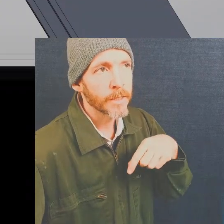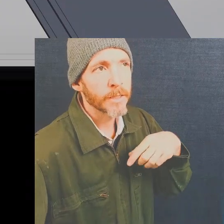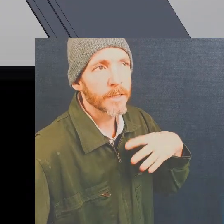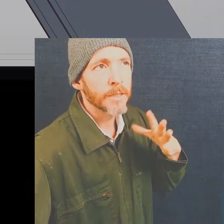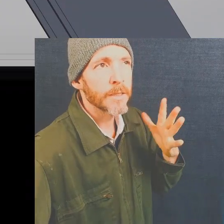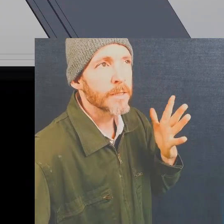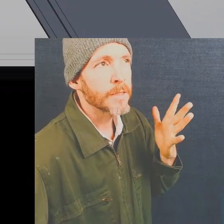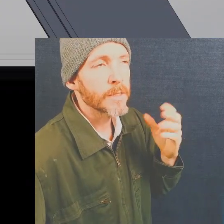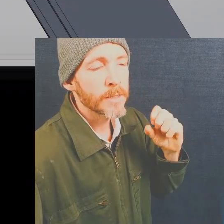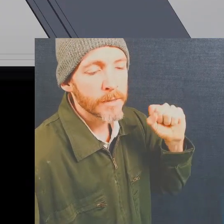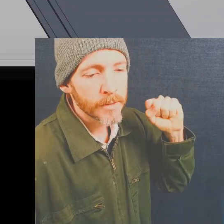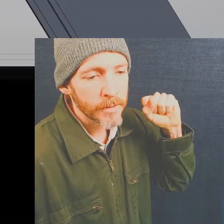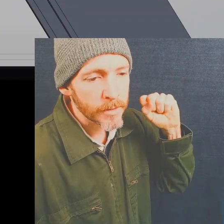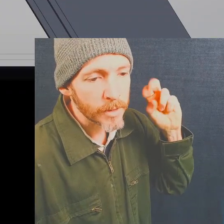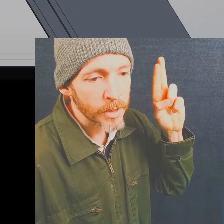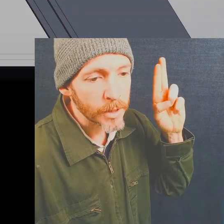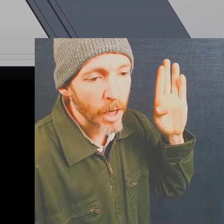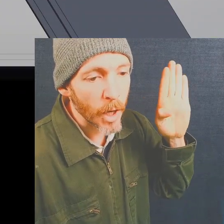This